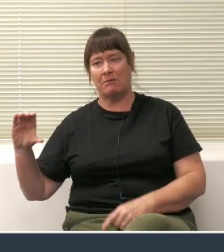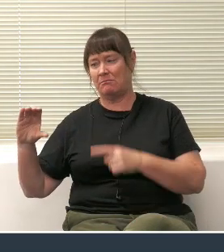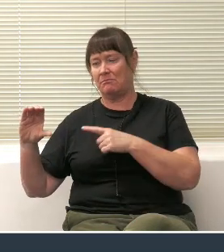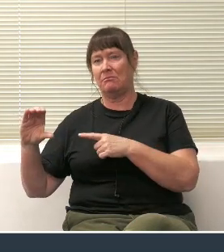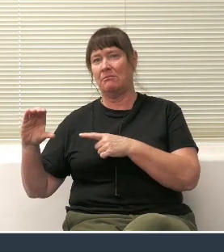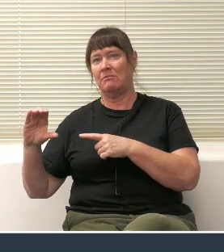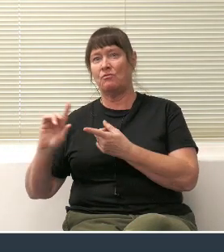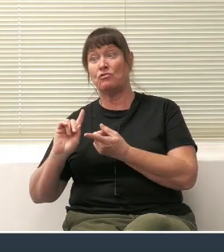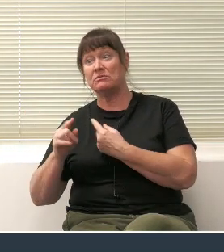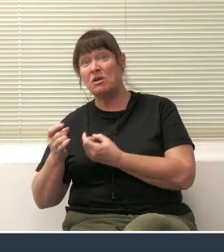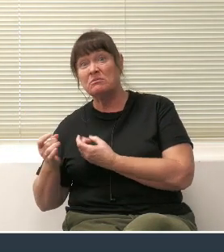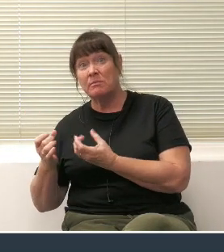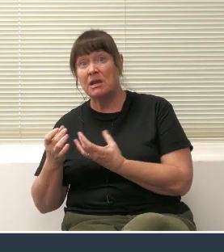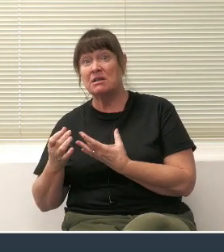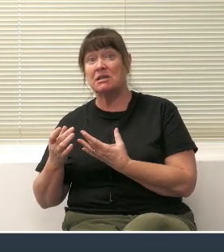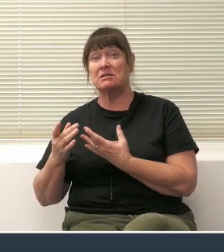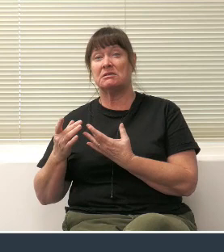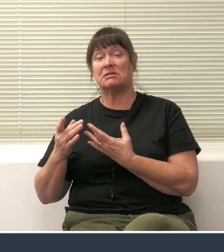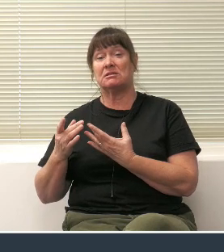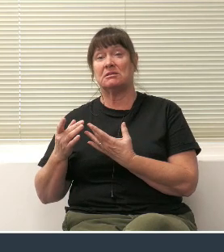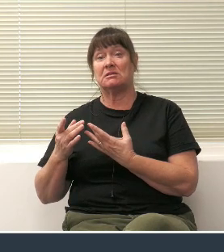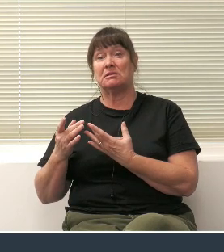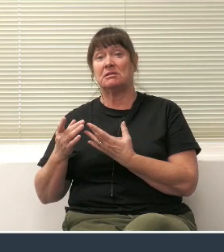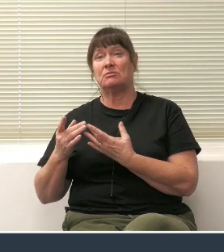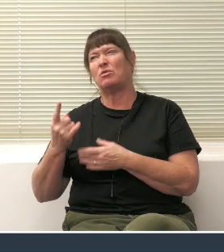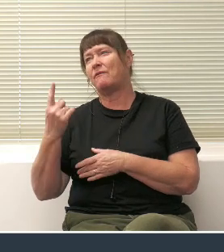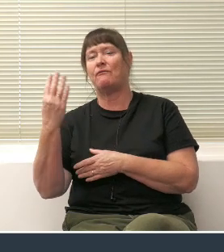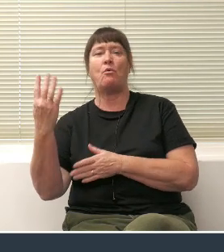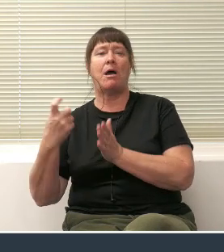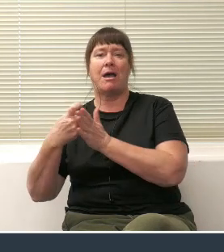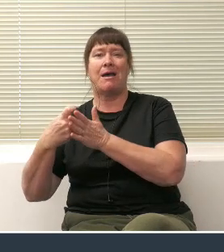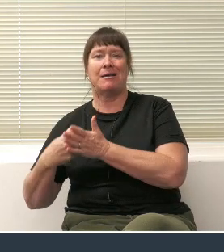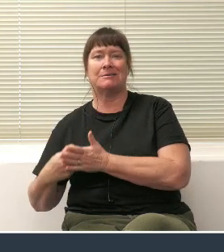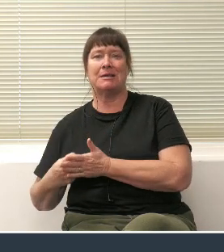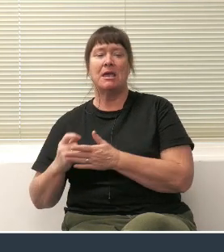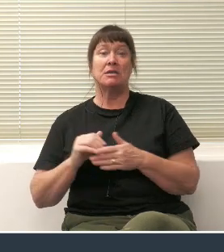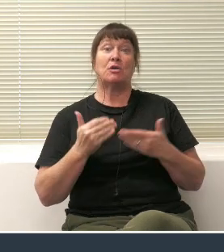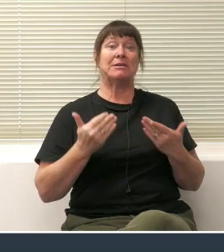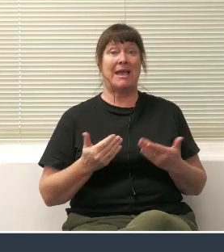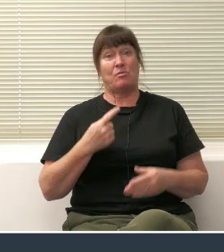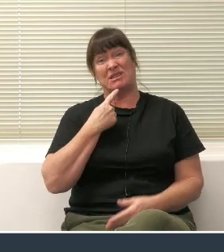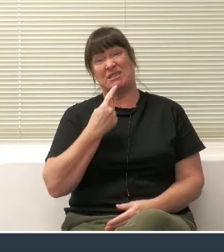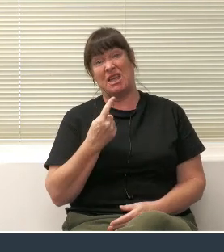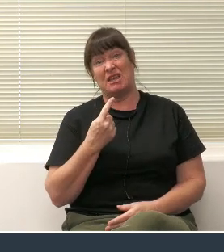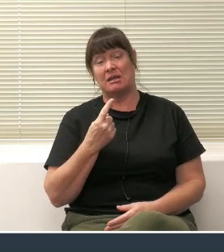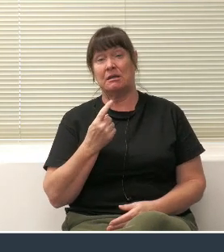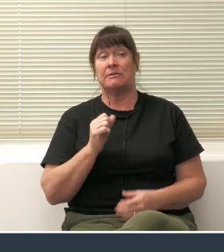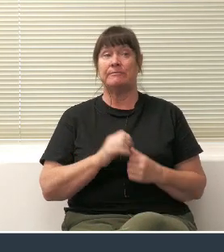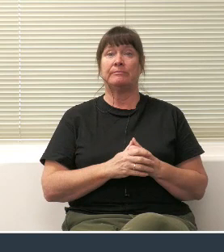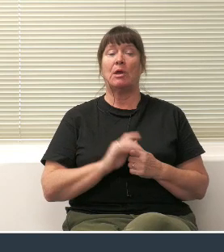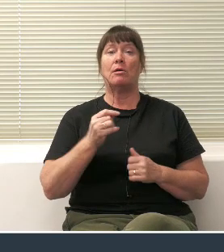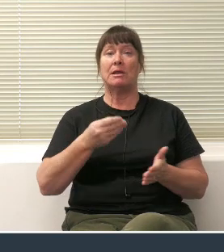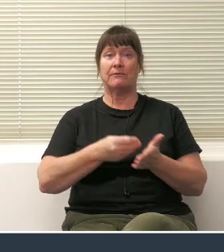that's response, readiness, the 4 Rs. So at this stage, we're indicating that we would only